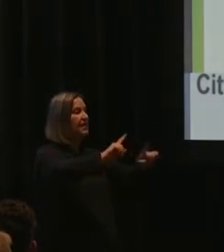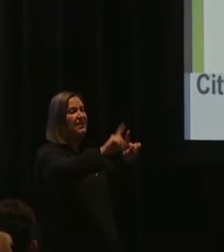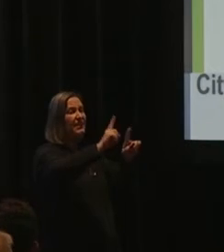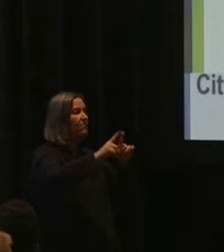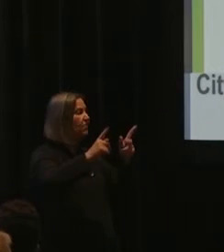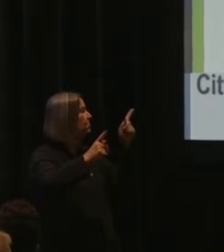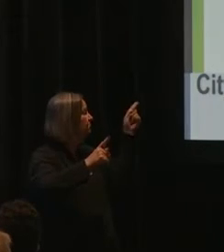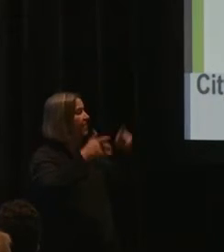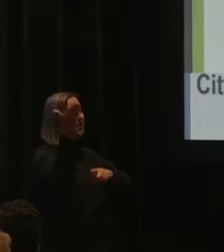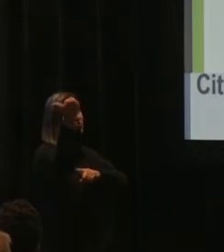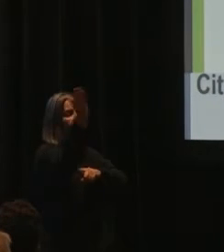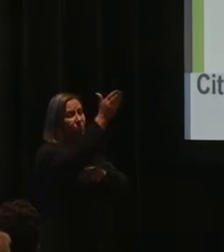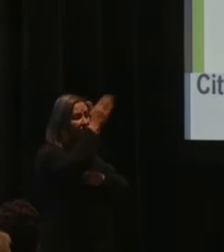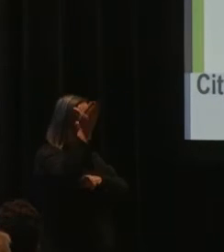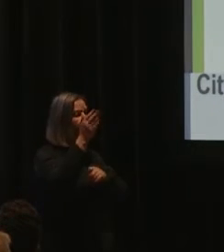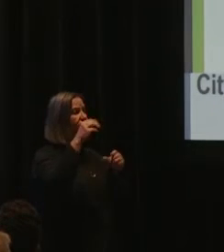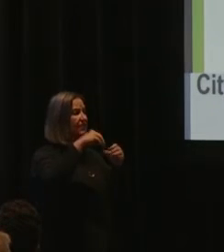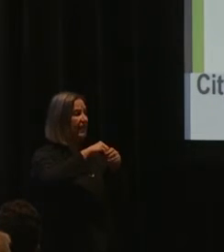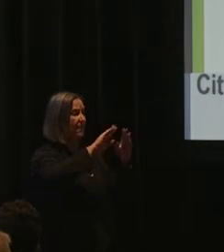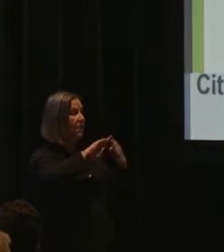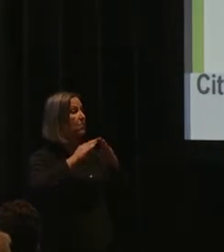San Antonio community